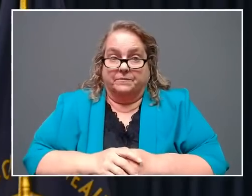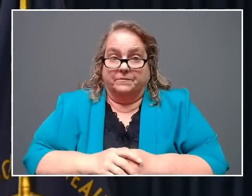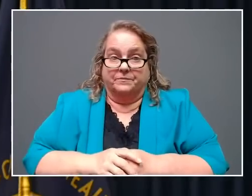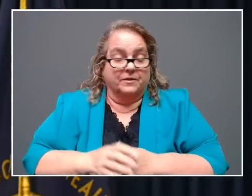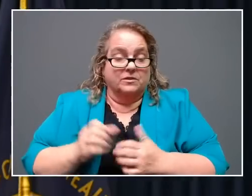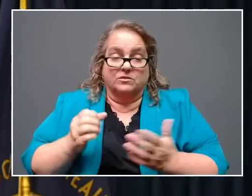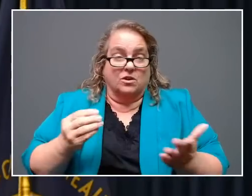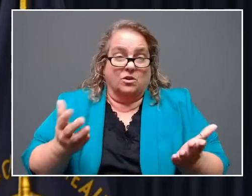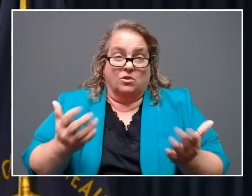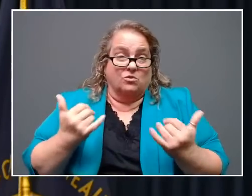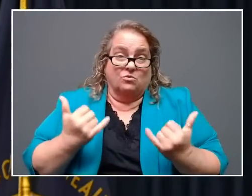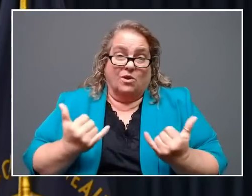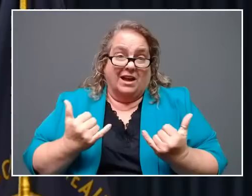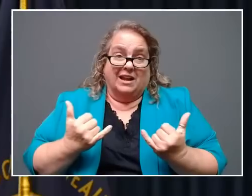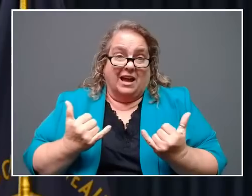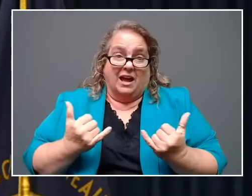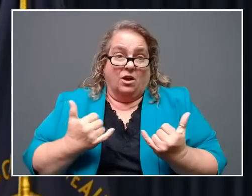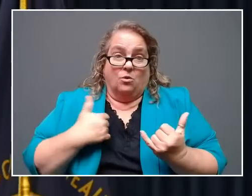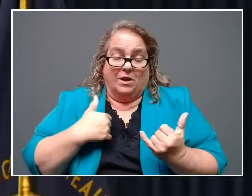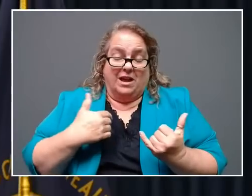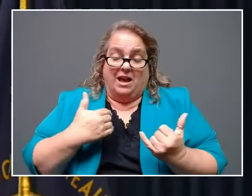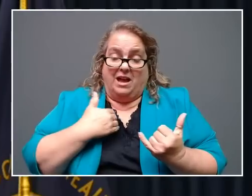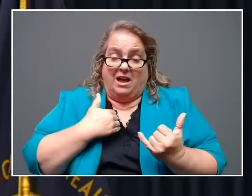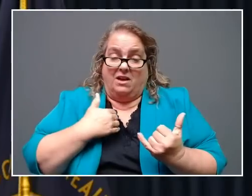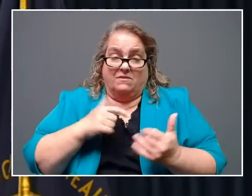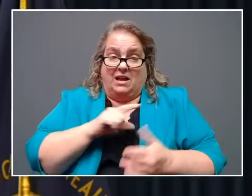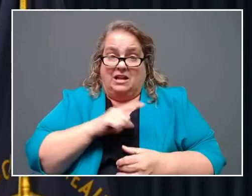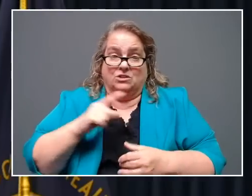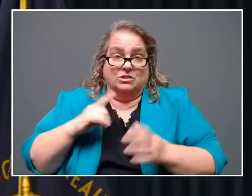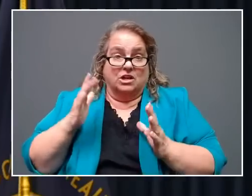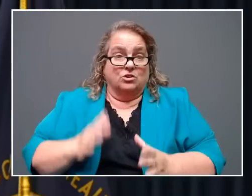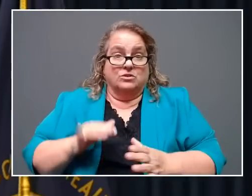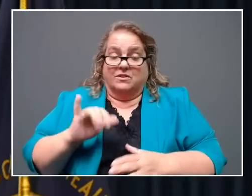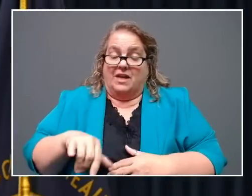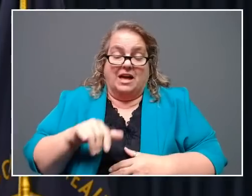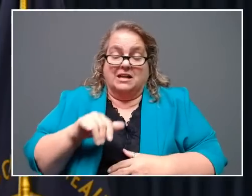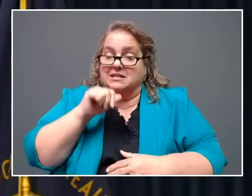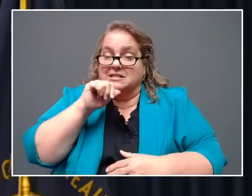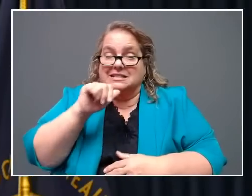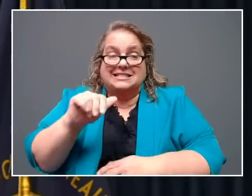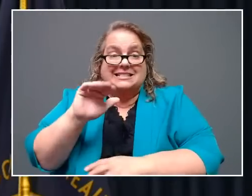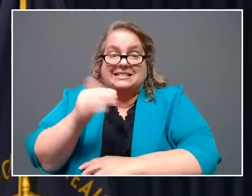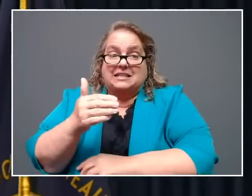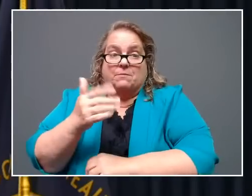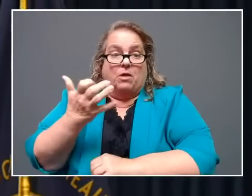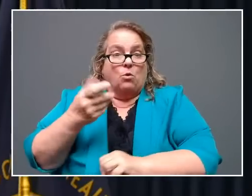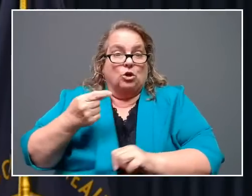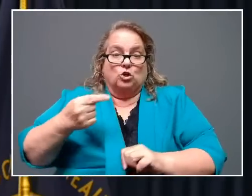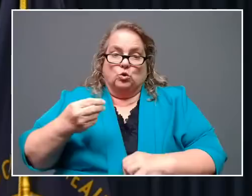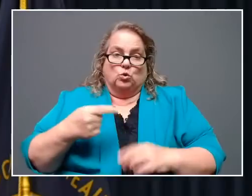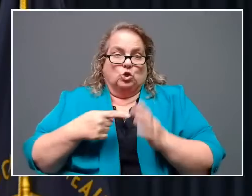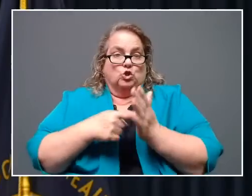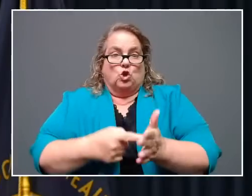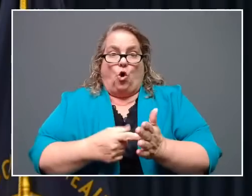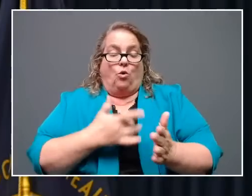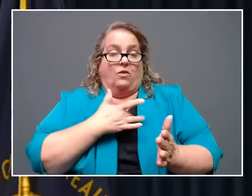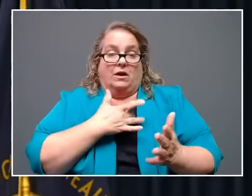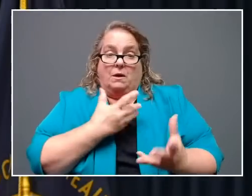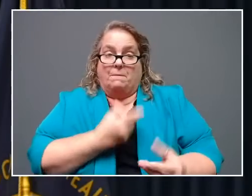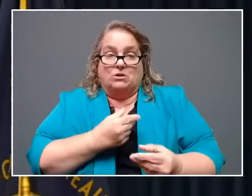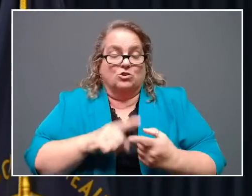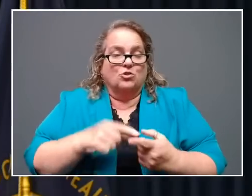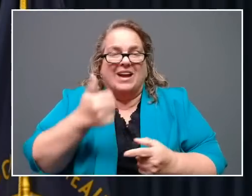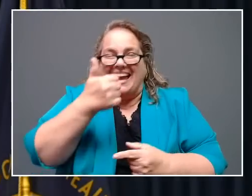we have a General Assembly that does not appear like they want to show the compassion to victims out there that